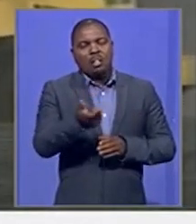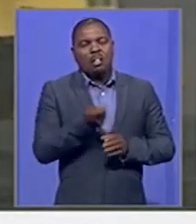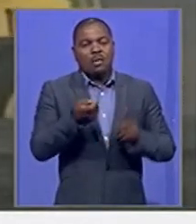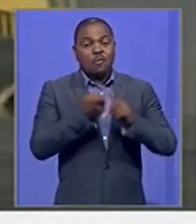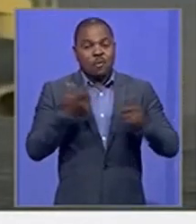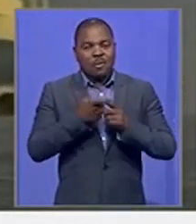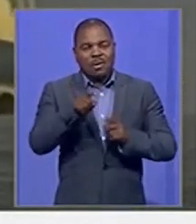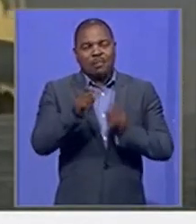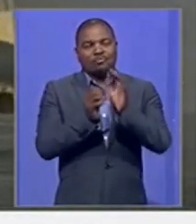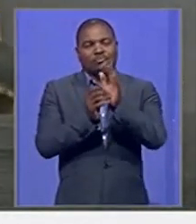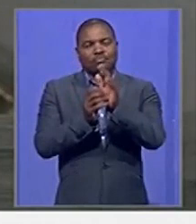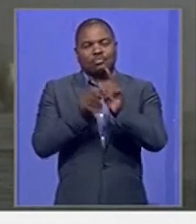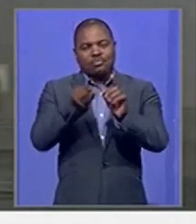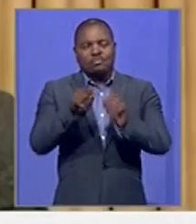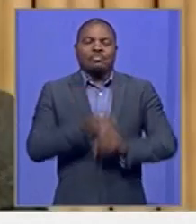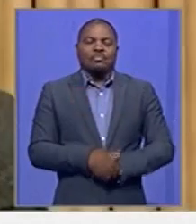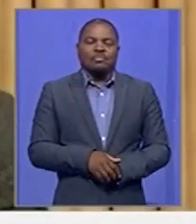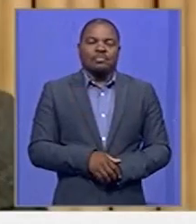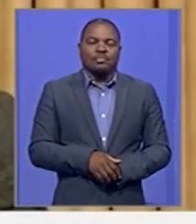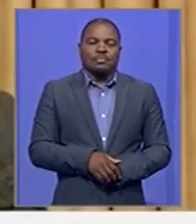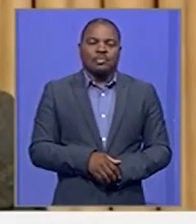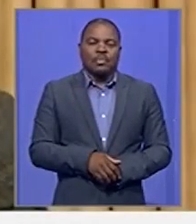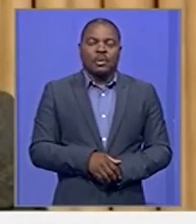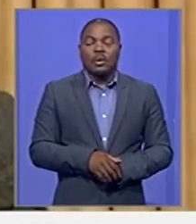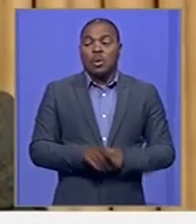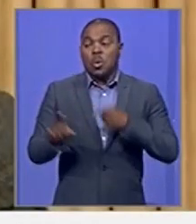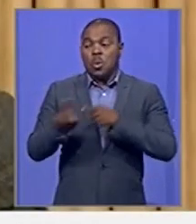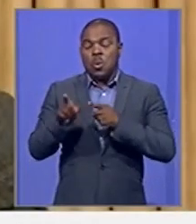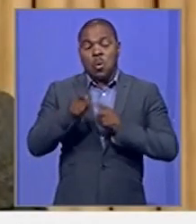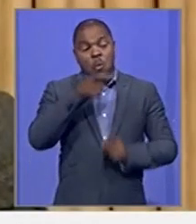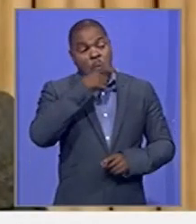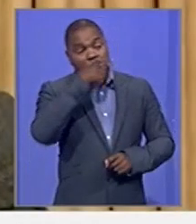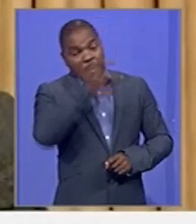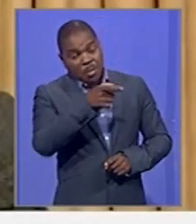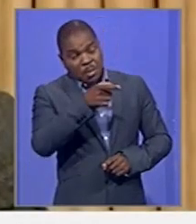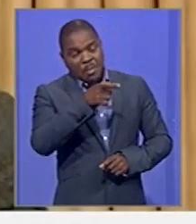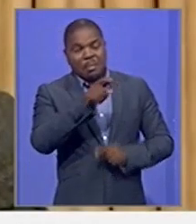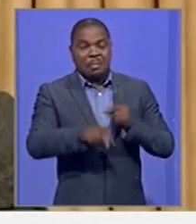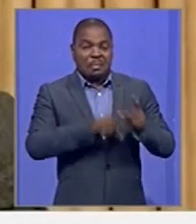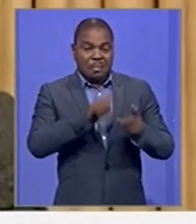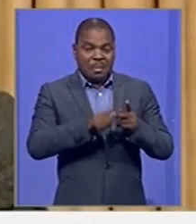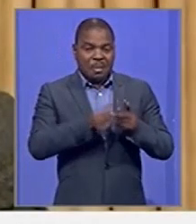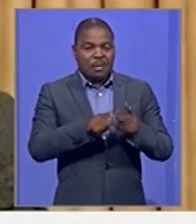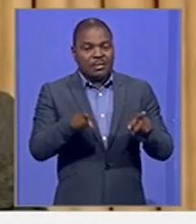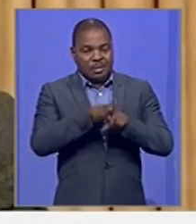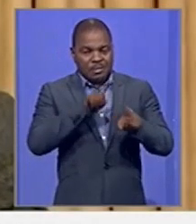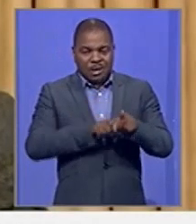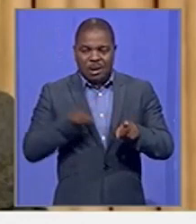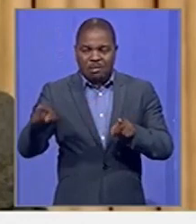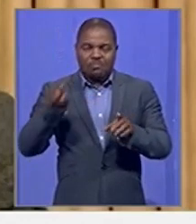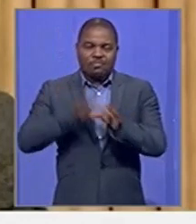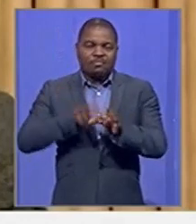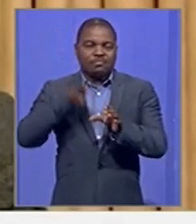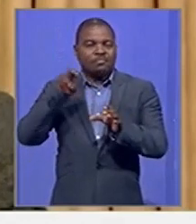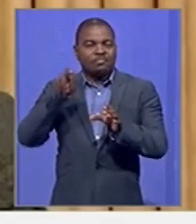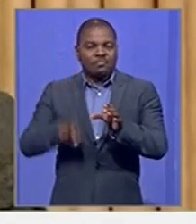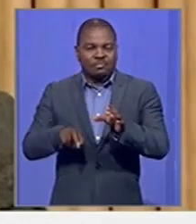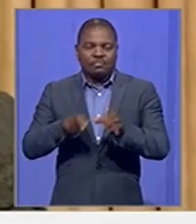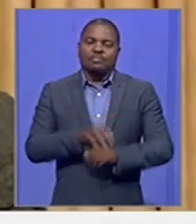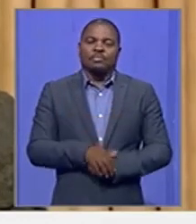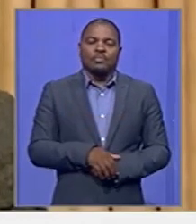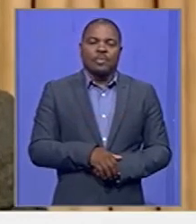go malatlha a fetlang motlakase. Ditshwaelo tsa ga De Ruyter di tla jaaka a kgaogana le setlamo seno sa